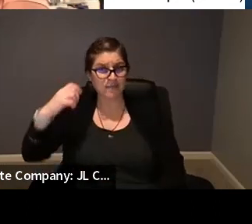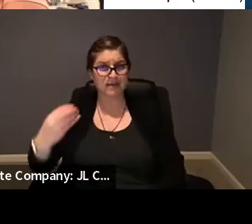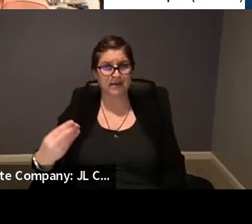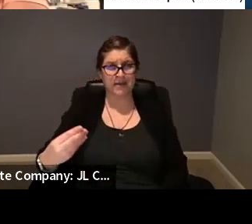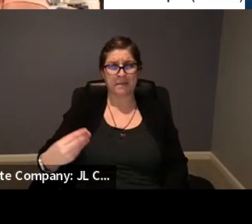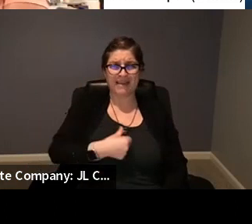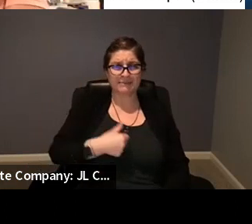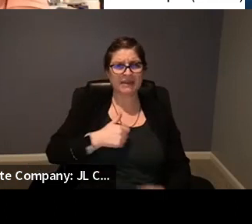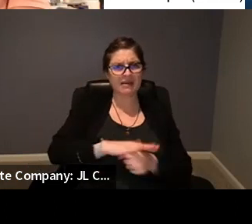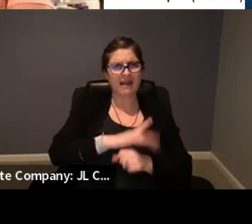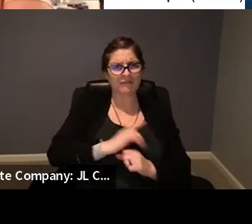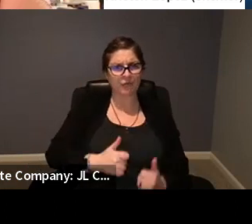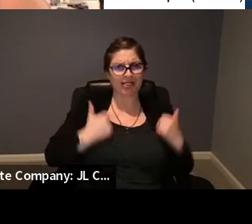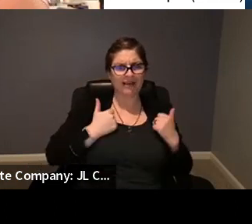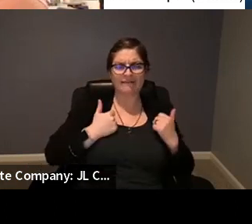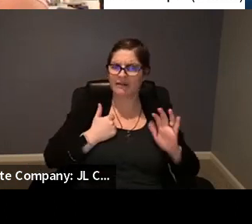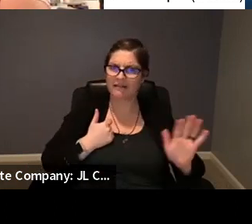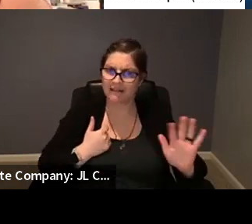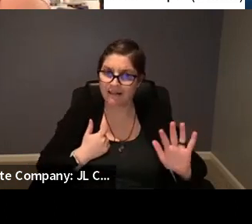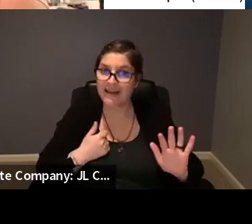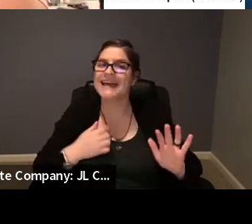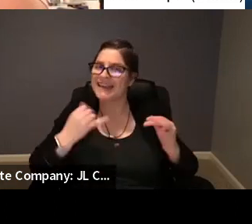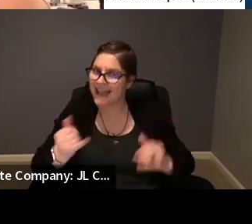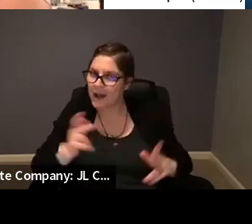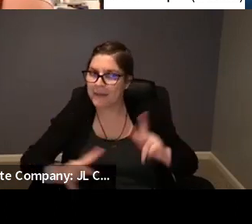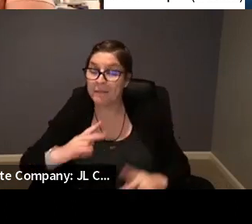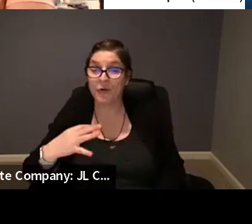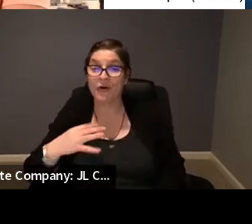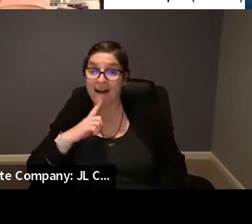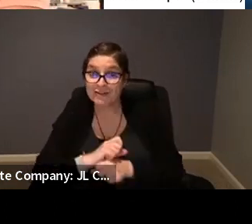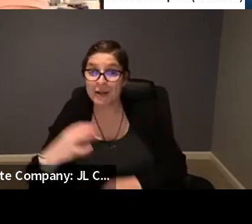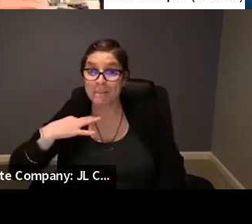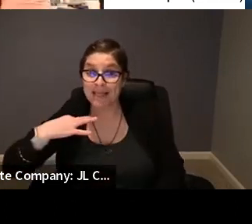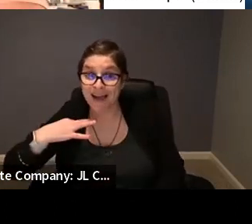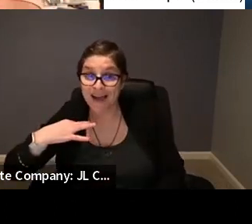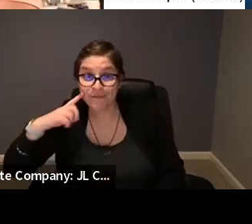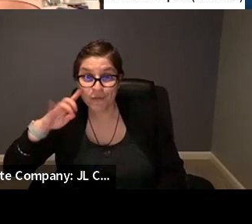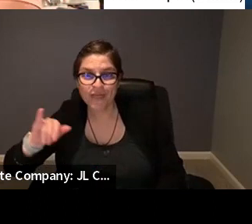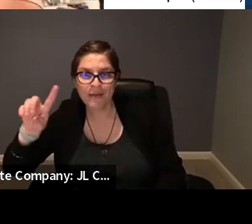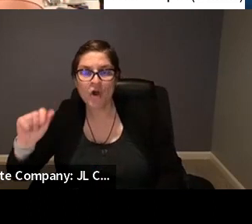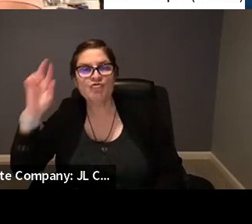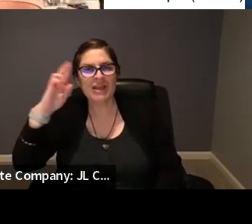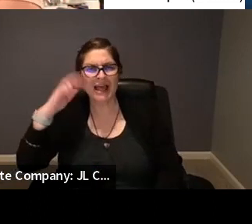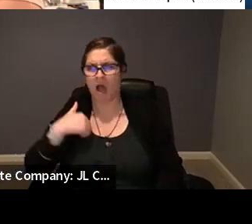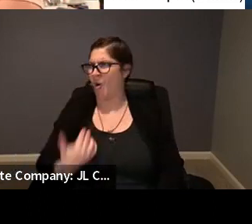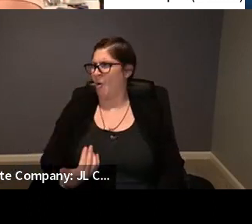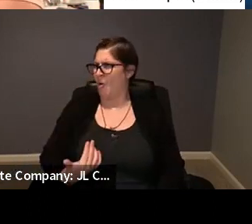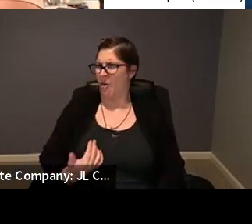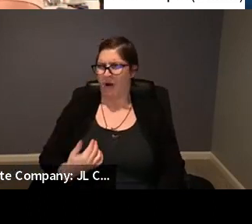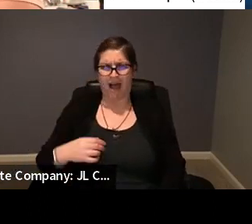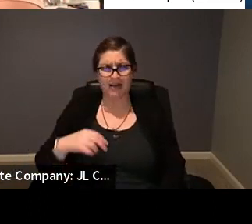know, there's a lot of people realizing as they're applying for these benefits, being like, wait, I'm supposed to live on $200 a